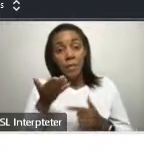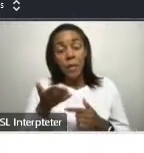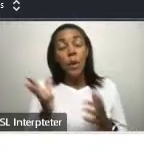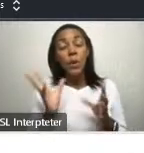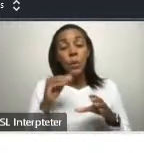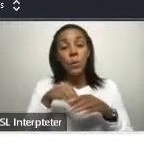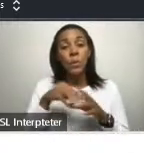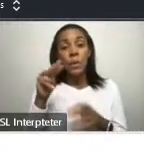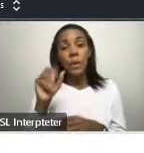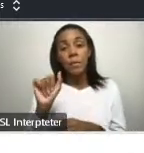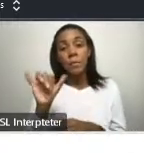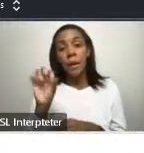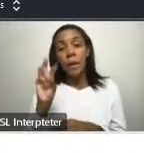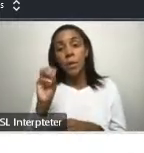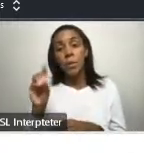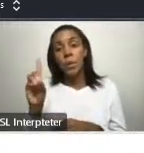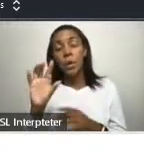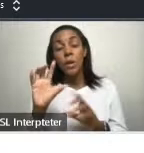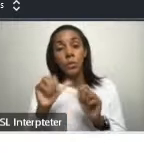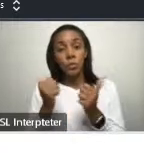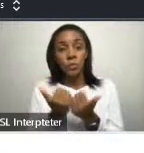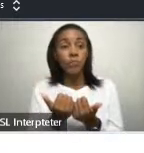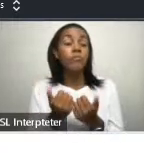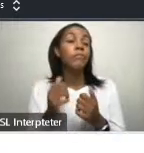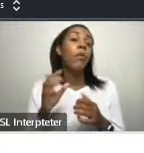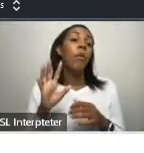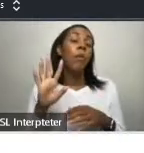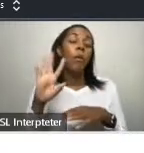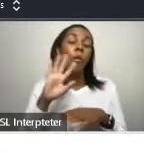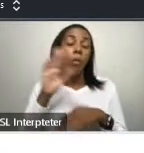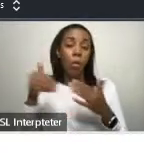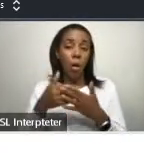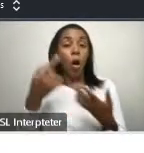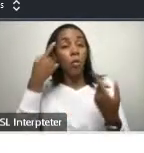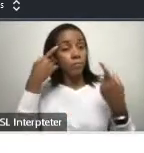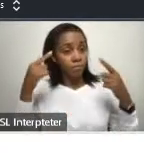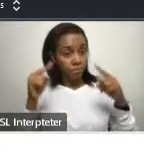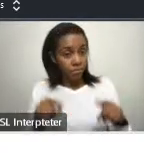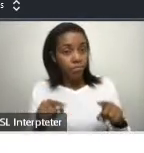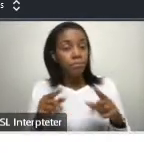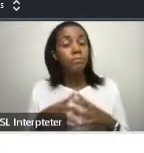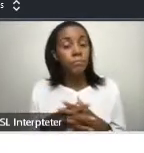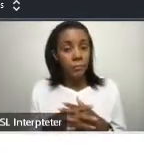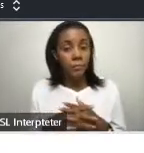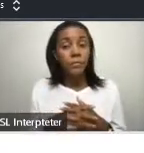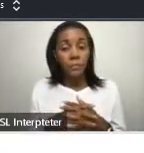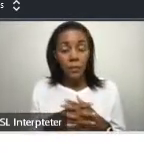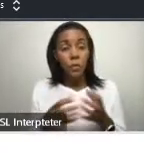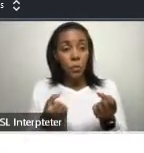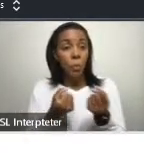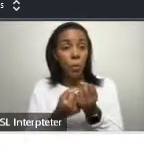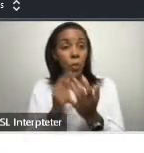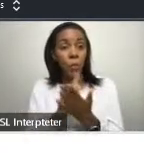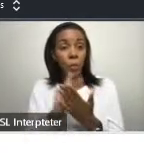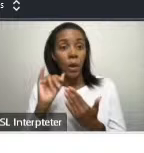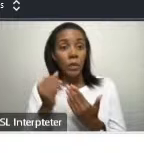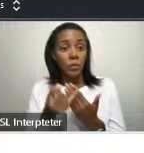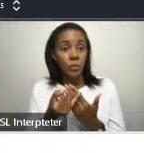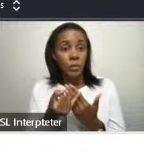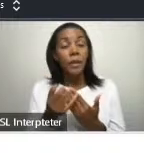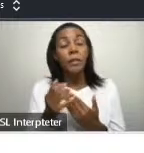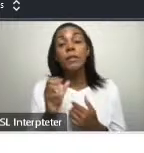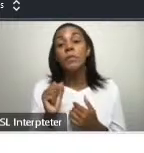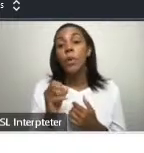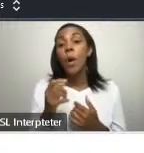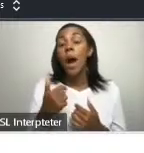association, were in favor of this particular project. So with that being said, I would like for it to